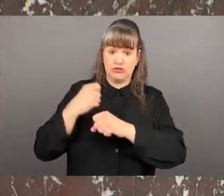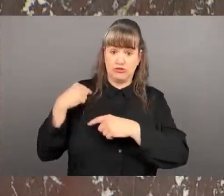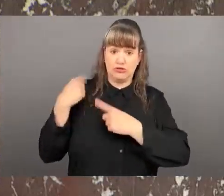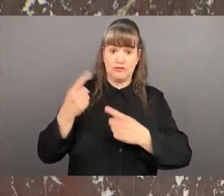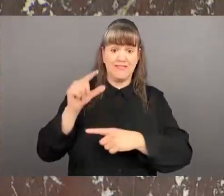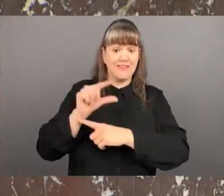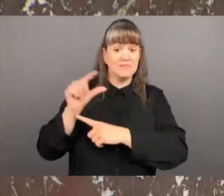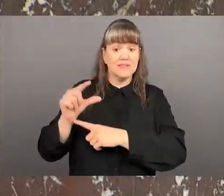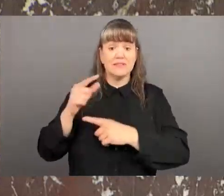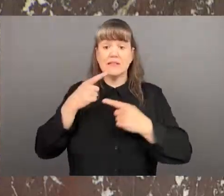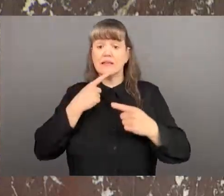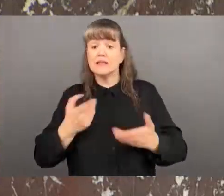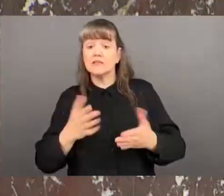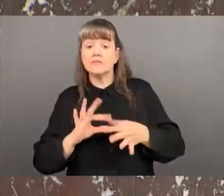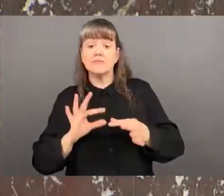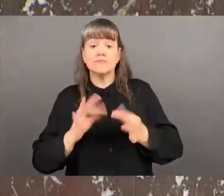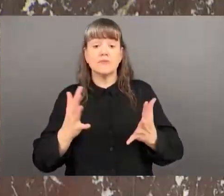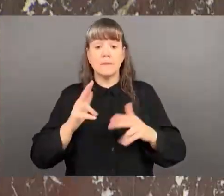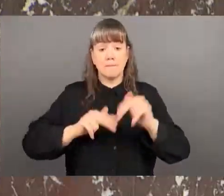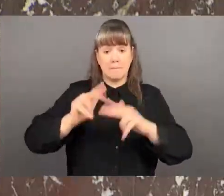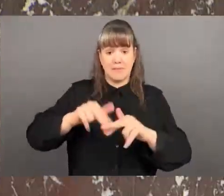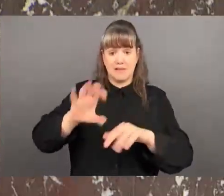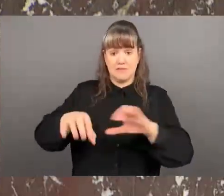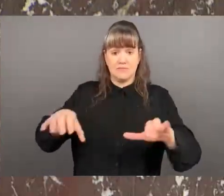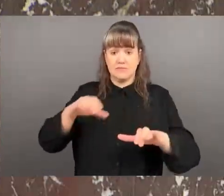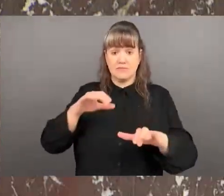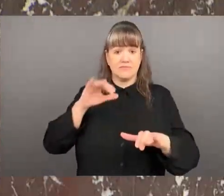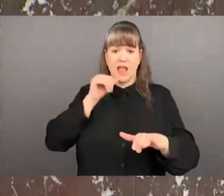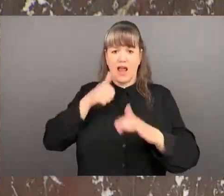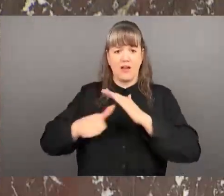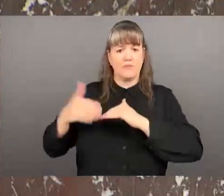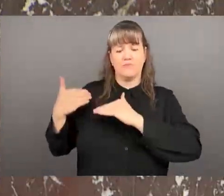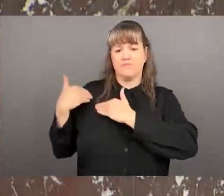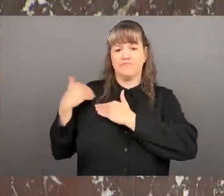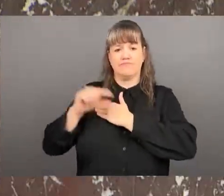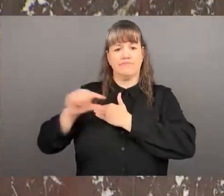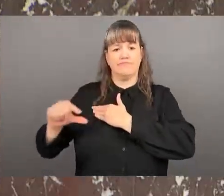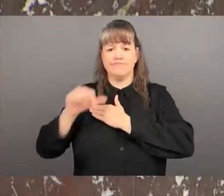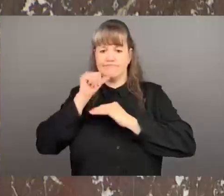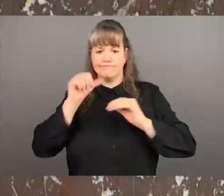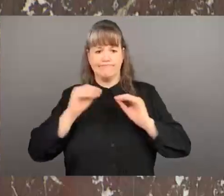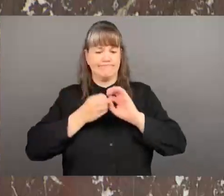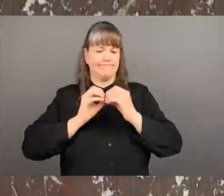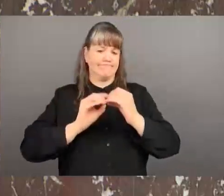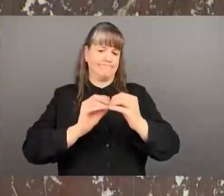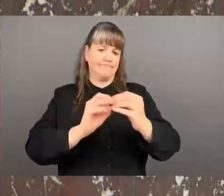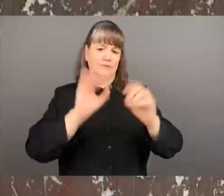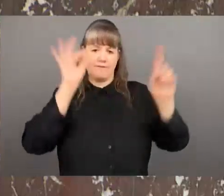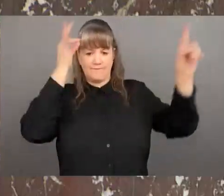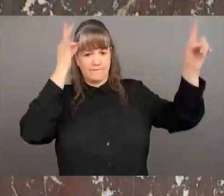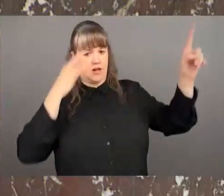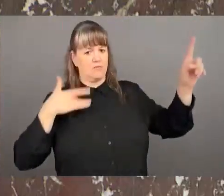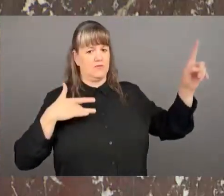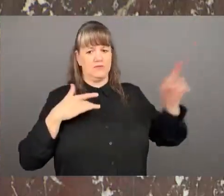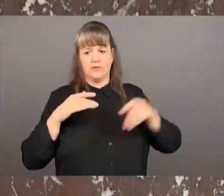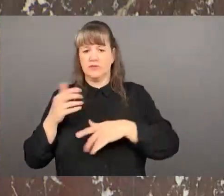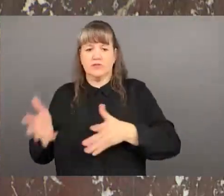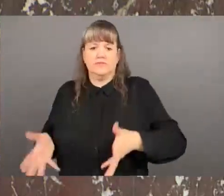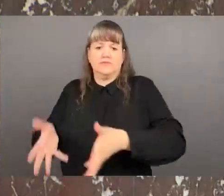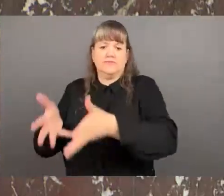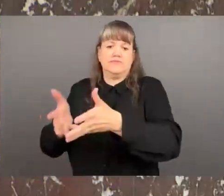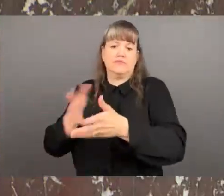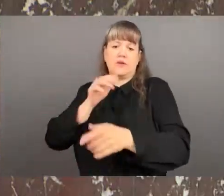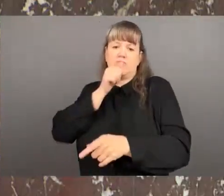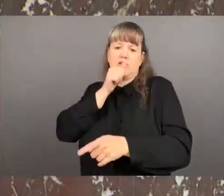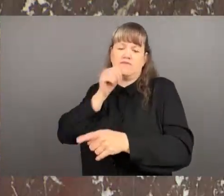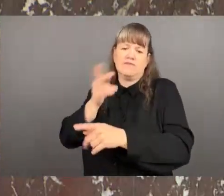2 decades, we had the federal government, provincial government say, you know what, we'll just leave it to the private sector. Somehow it'll solve itself, Honourable Speaker. We're paying the